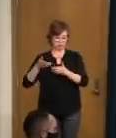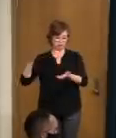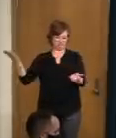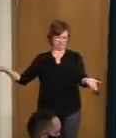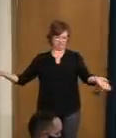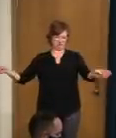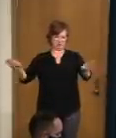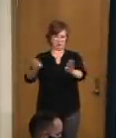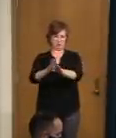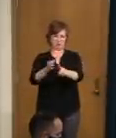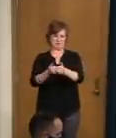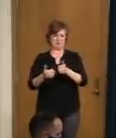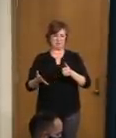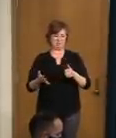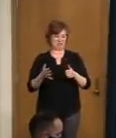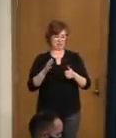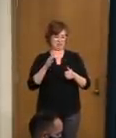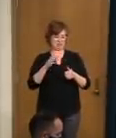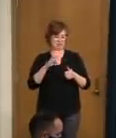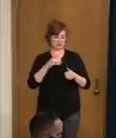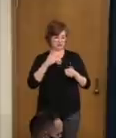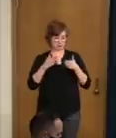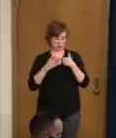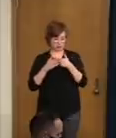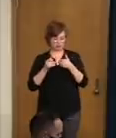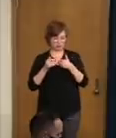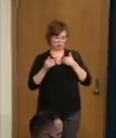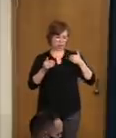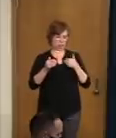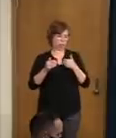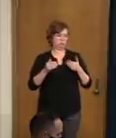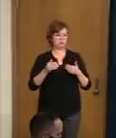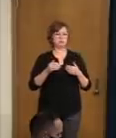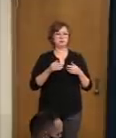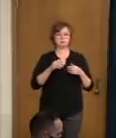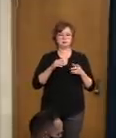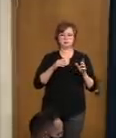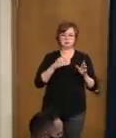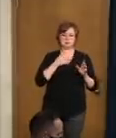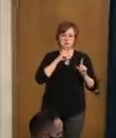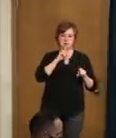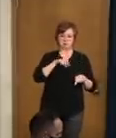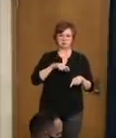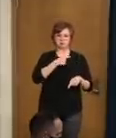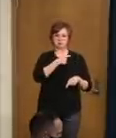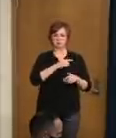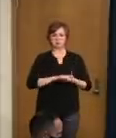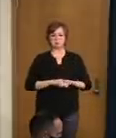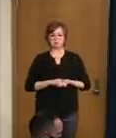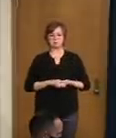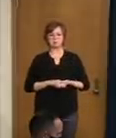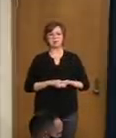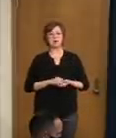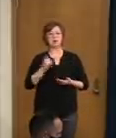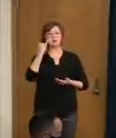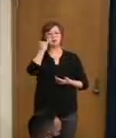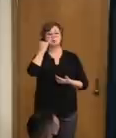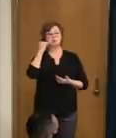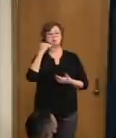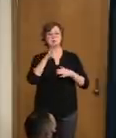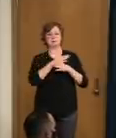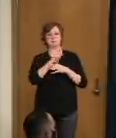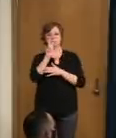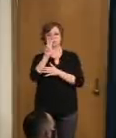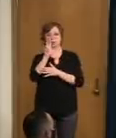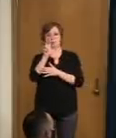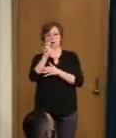is exactly the challenge, because if you look at 300 cases a day, about 150 of them are secondary